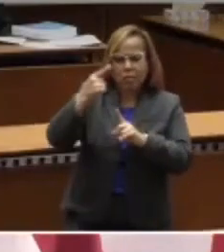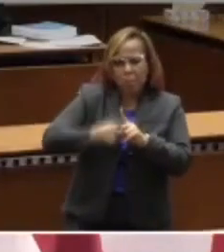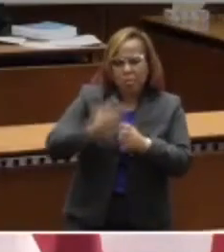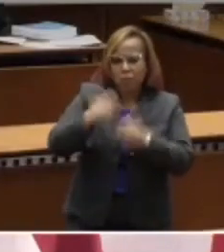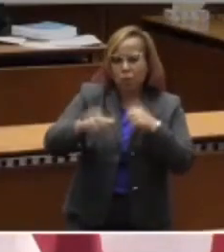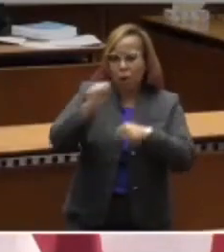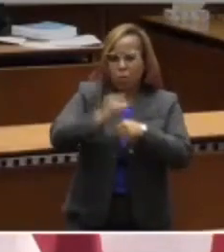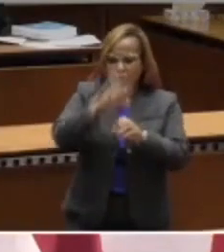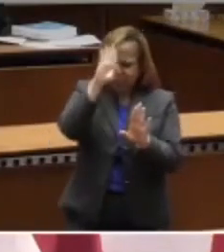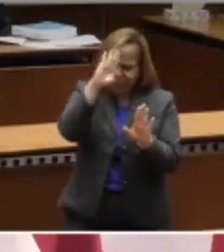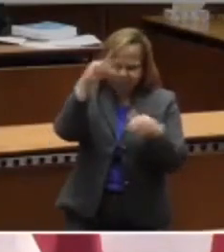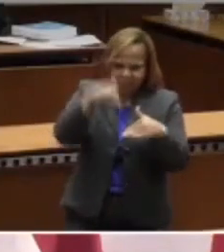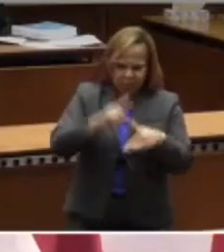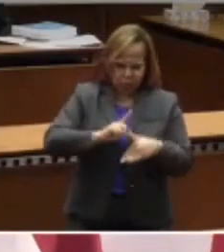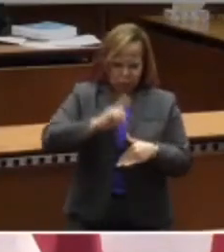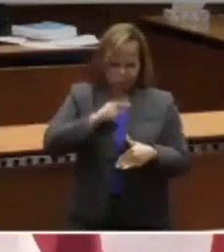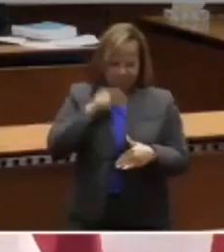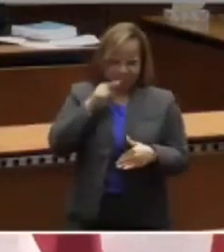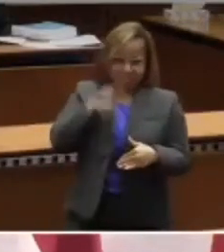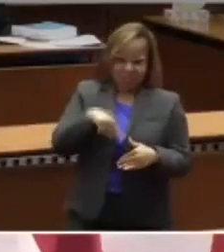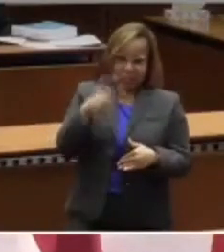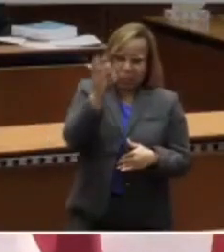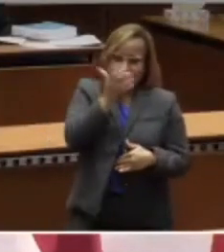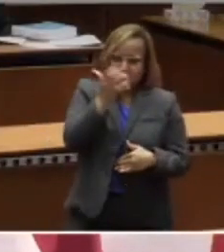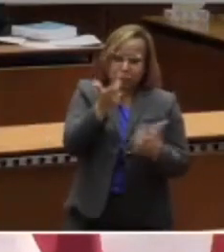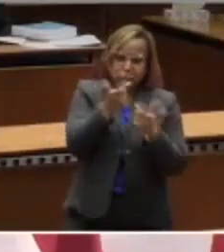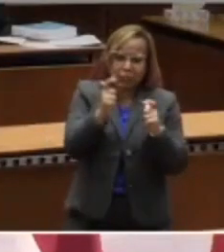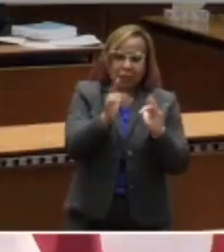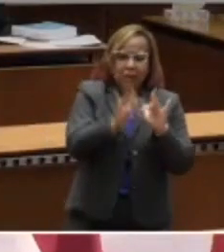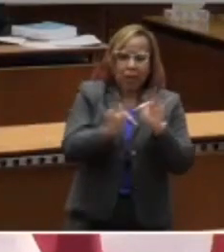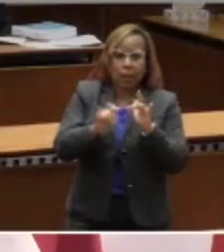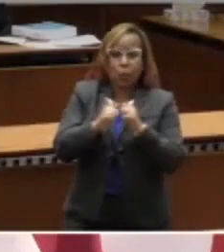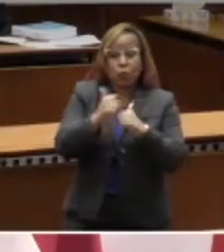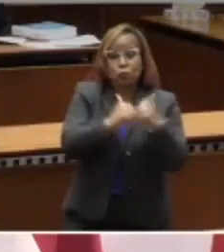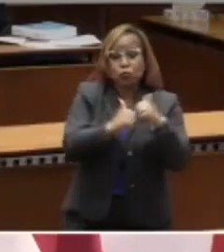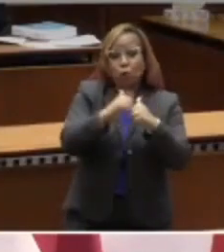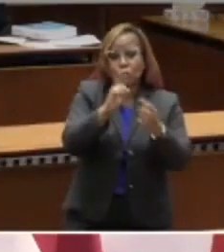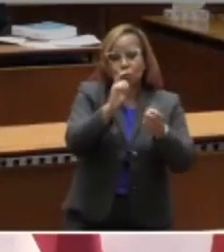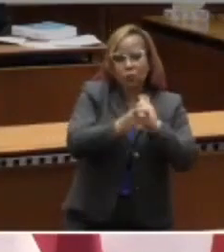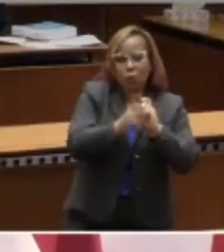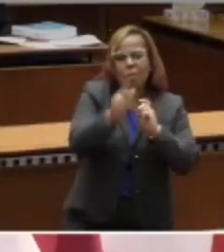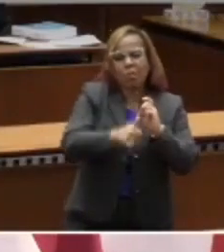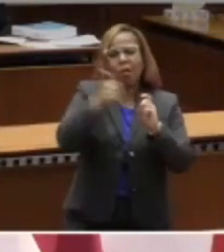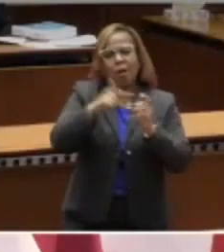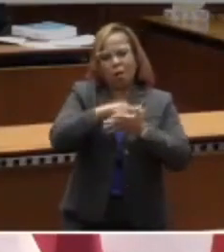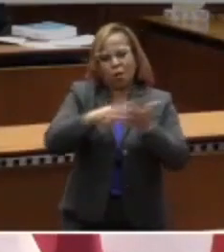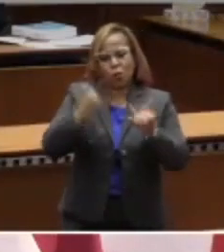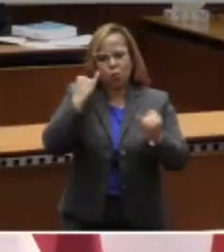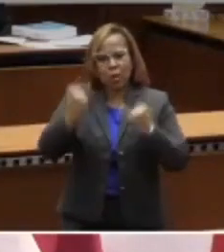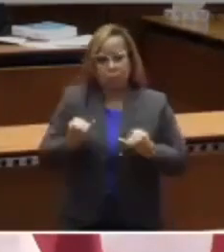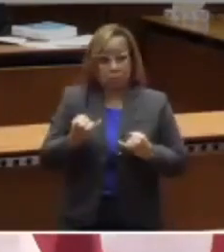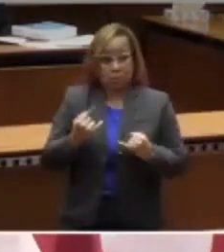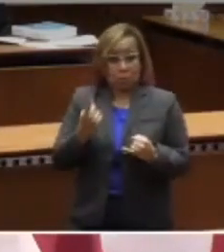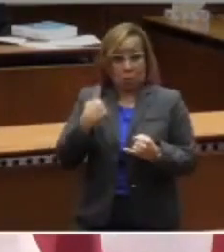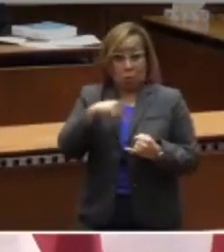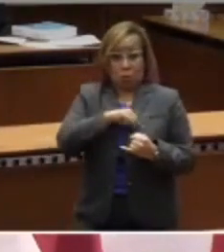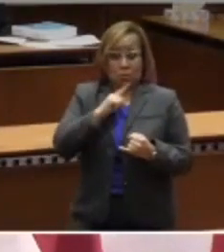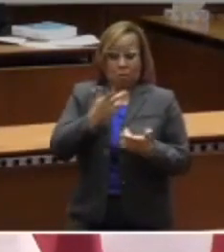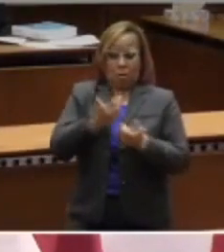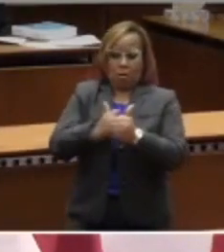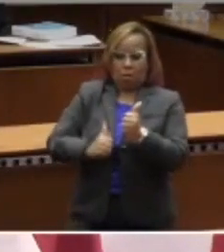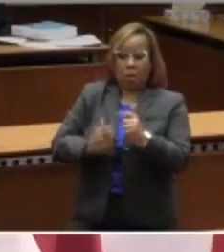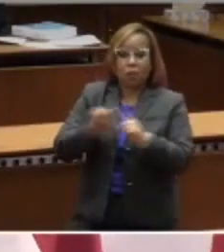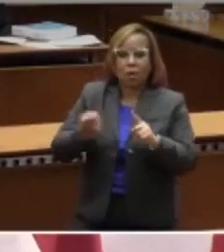work that went into closing this historic gap with structural reforms and other measures. We did not shy away